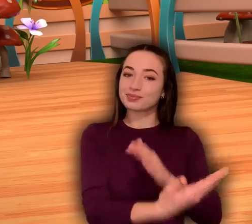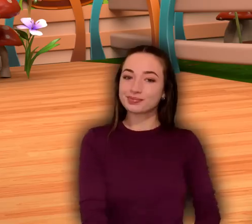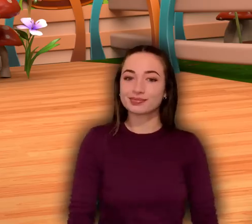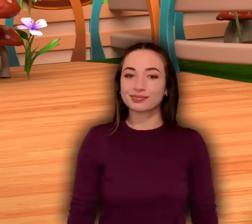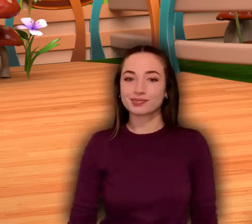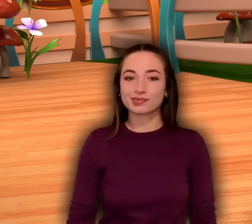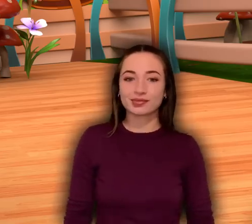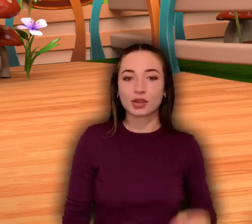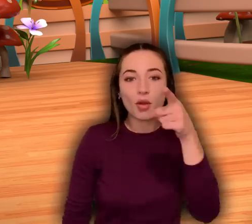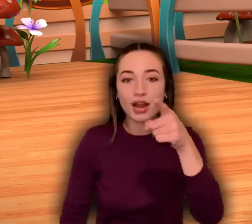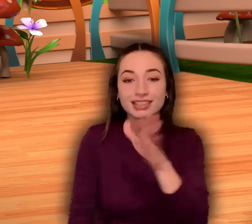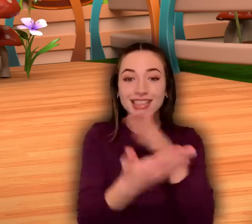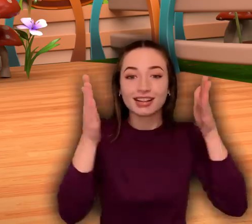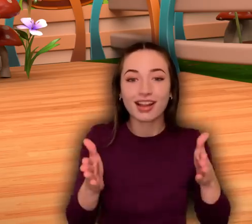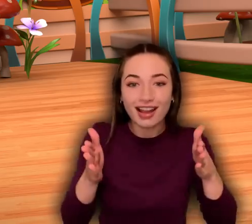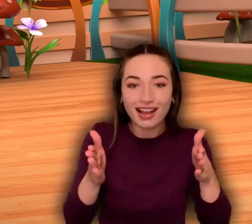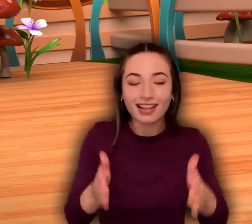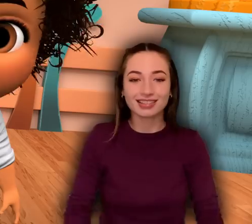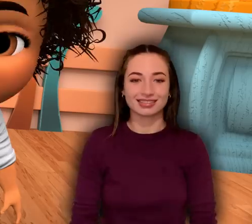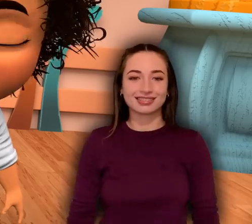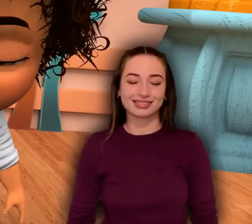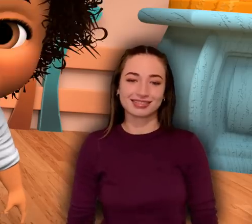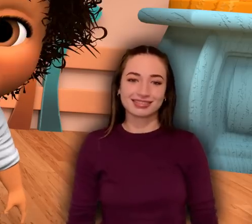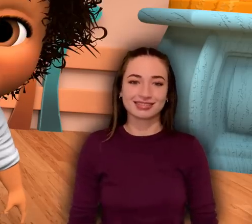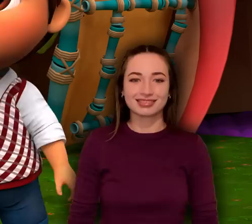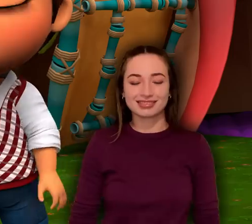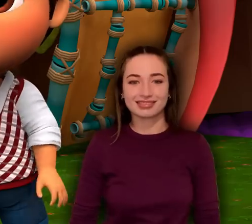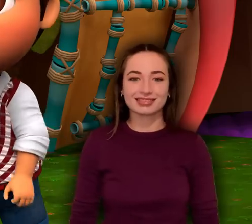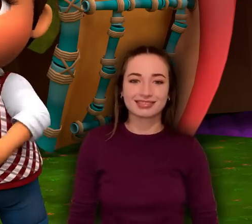songs you are a finger